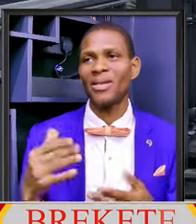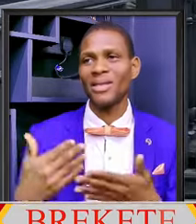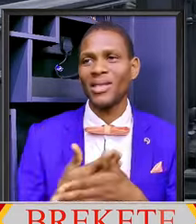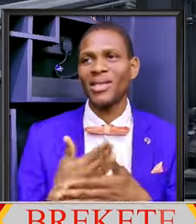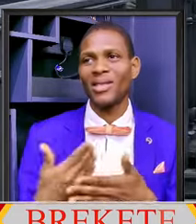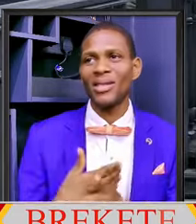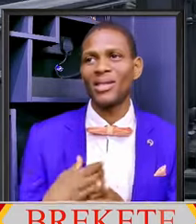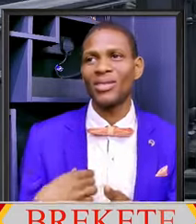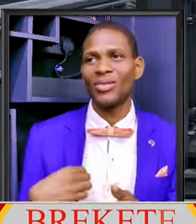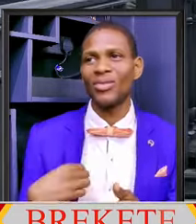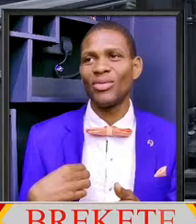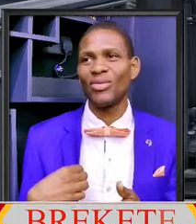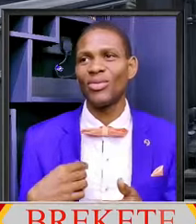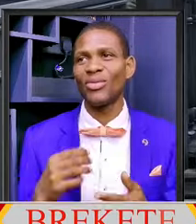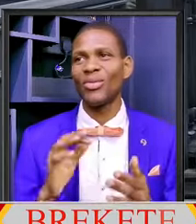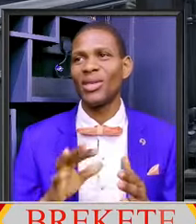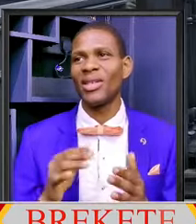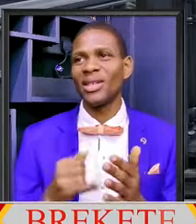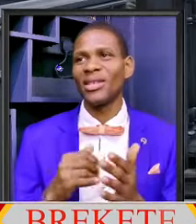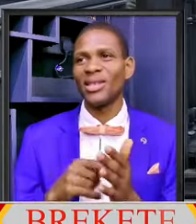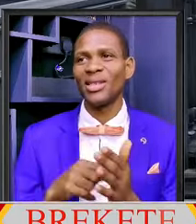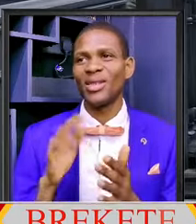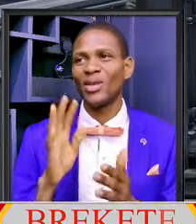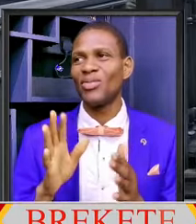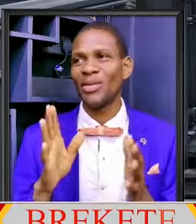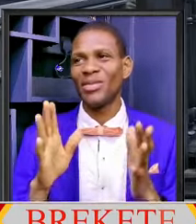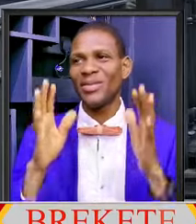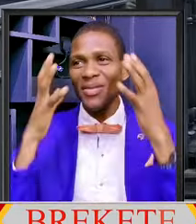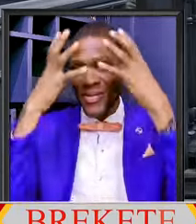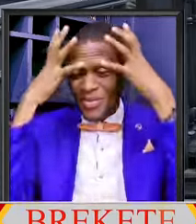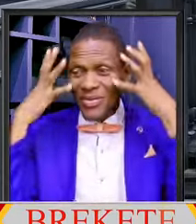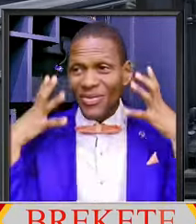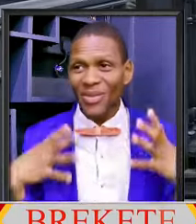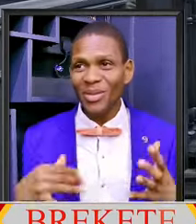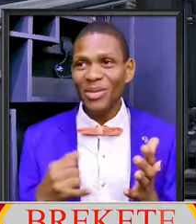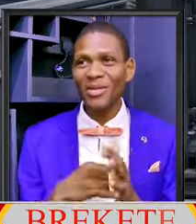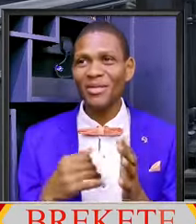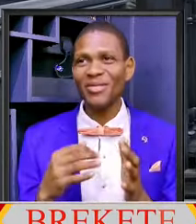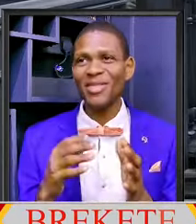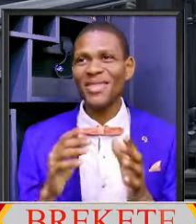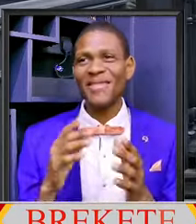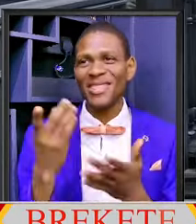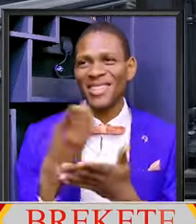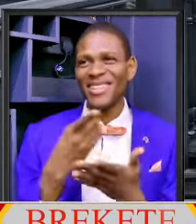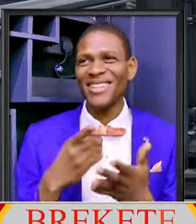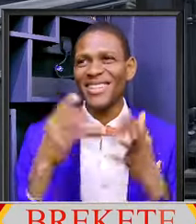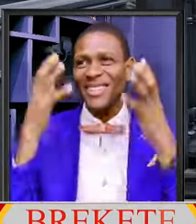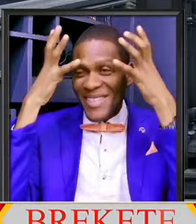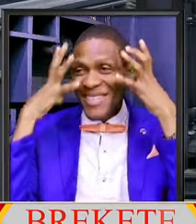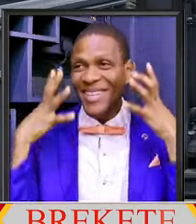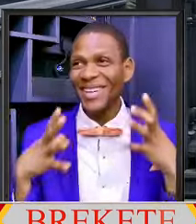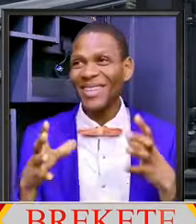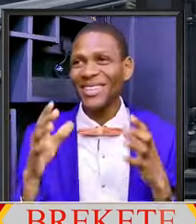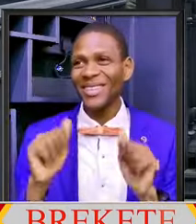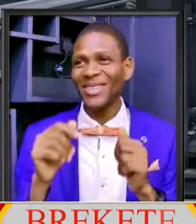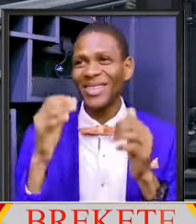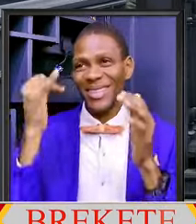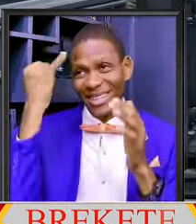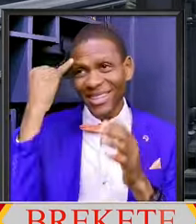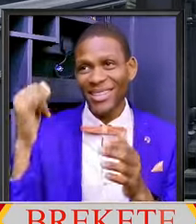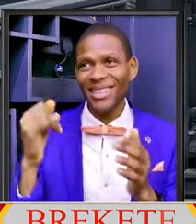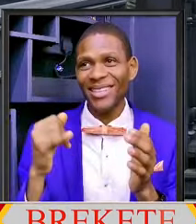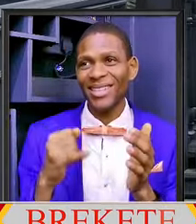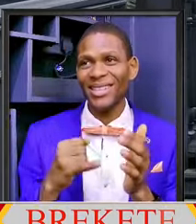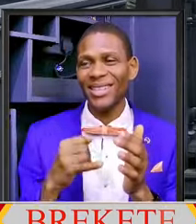This one go good for hijab. Where? She go be fashionable hijab. Can you imagine? He's